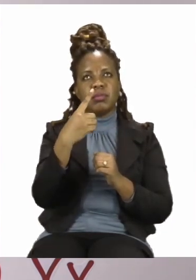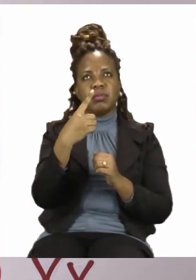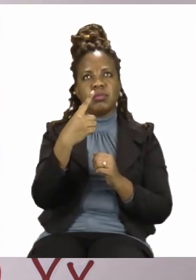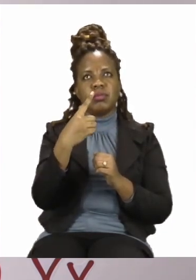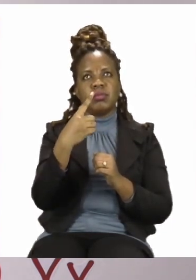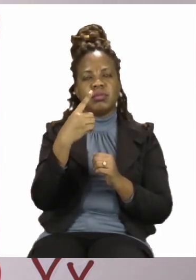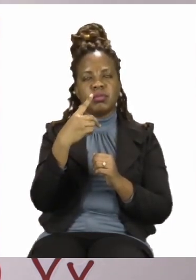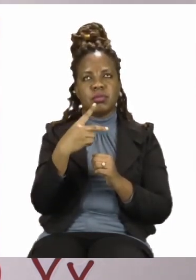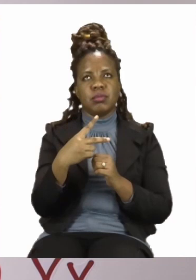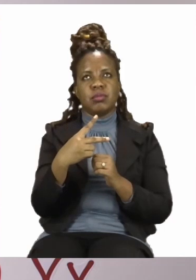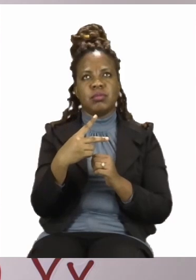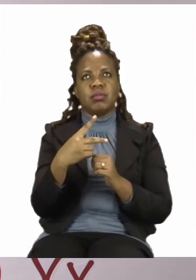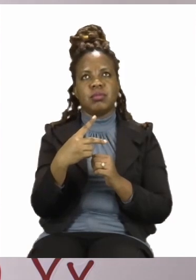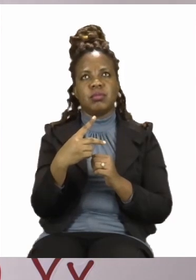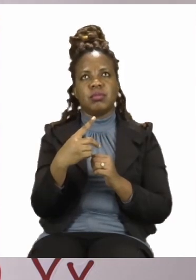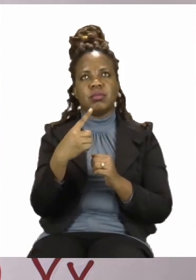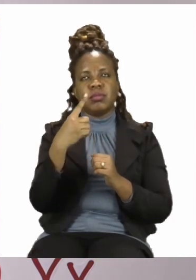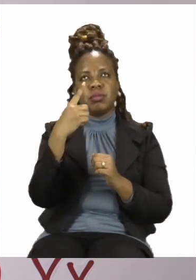1, 2,